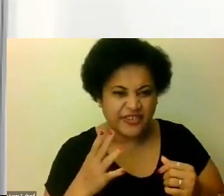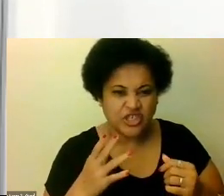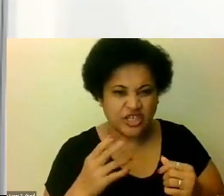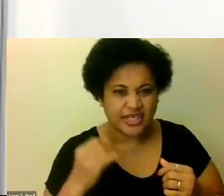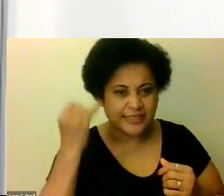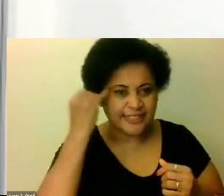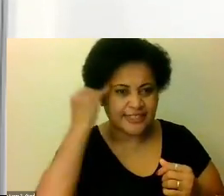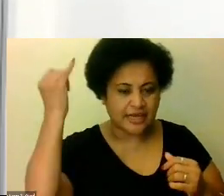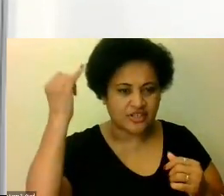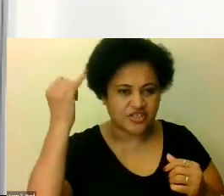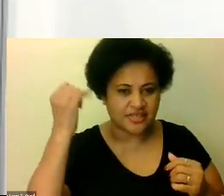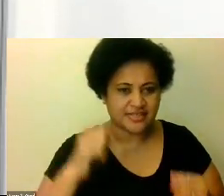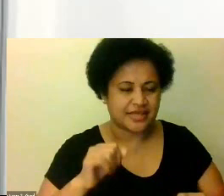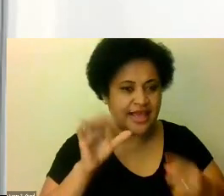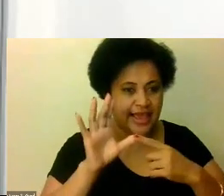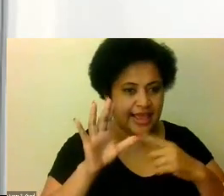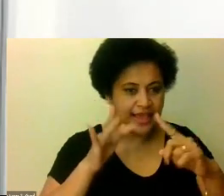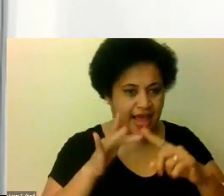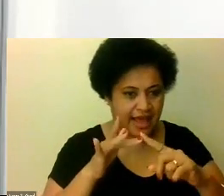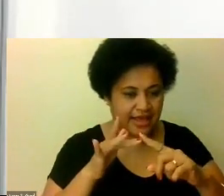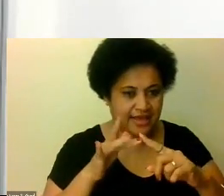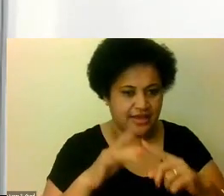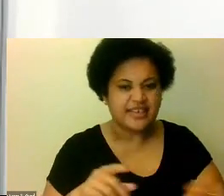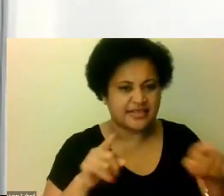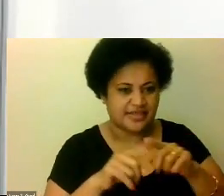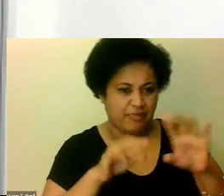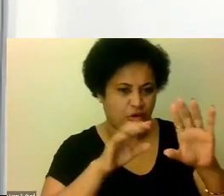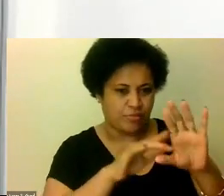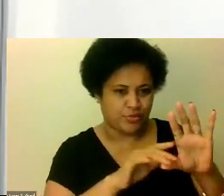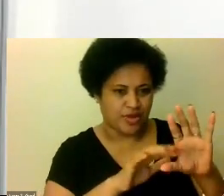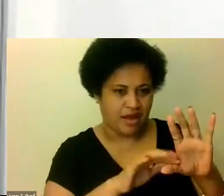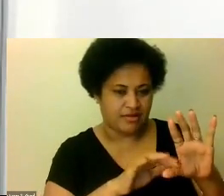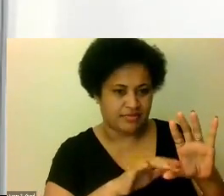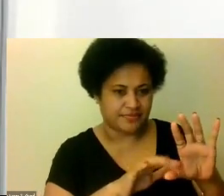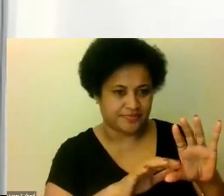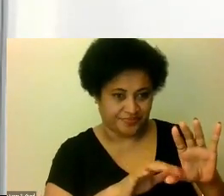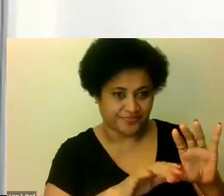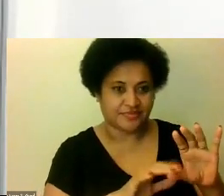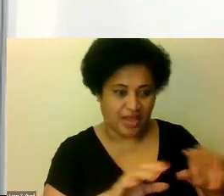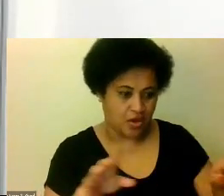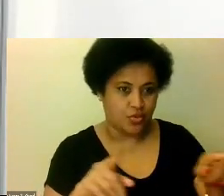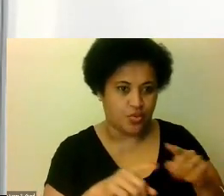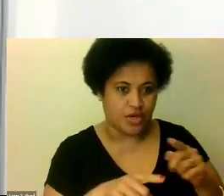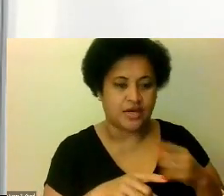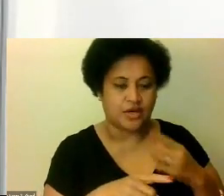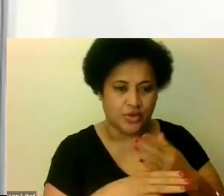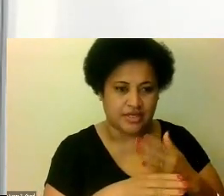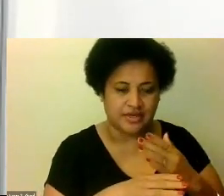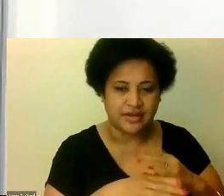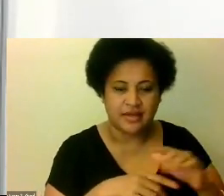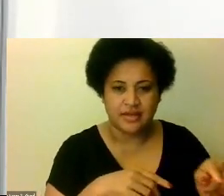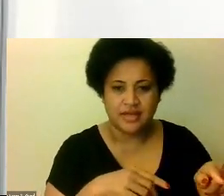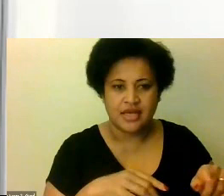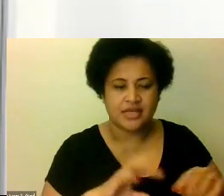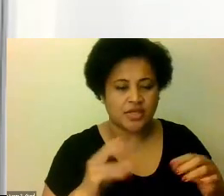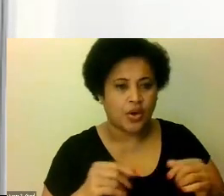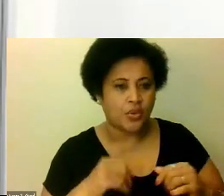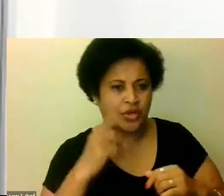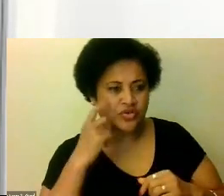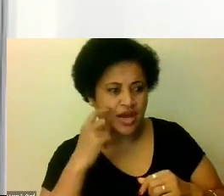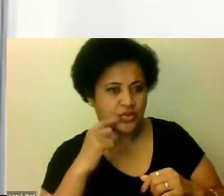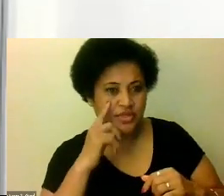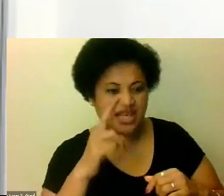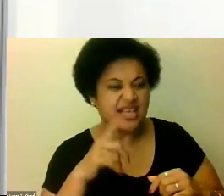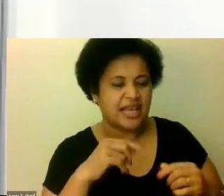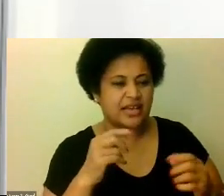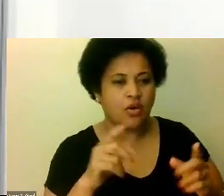in decision-making, and decision-making that has a significant or similarly legal effect on